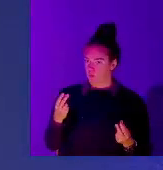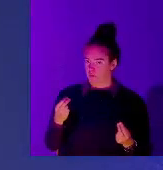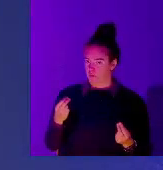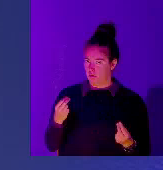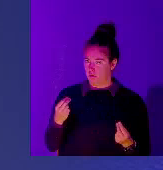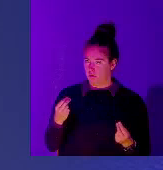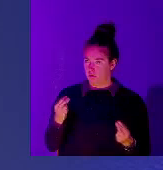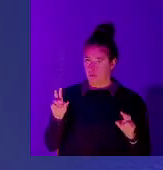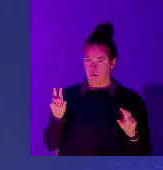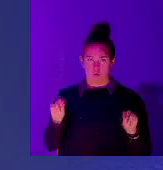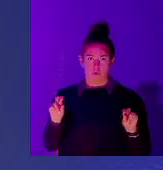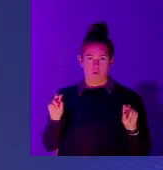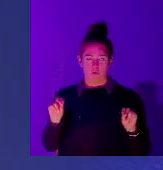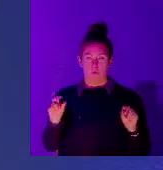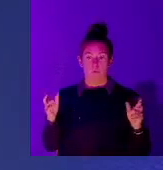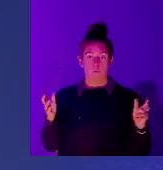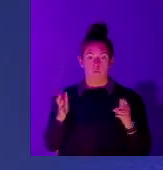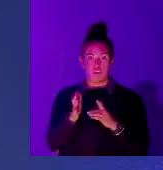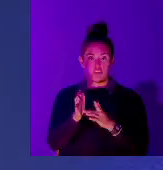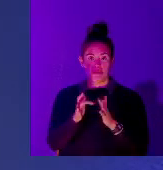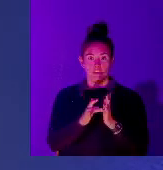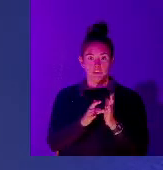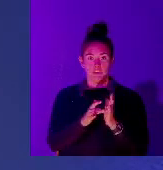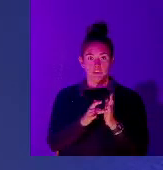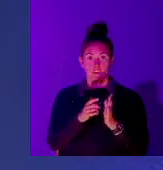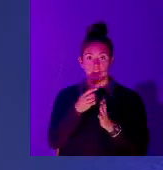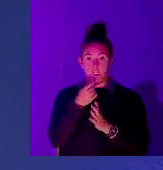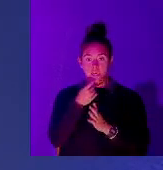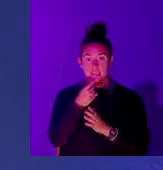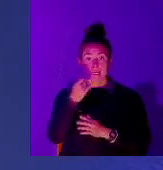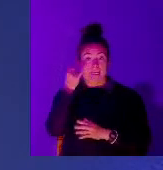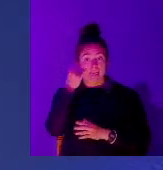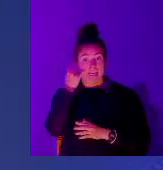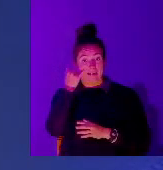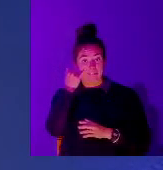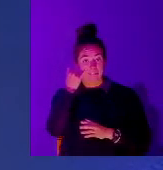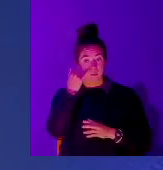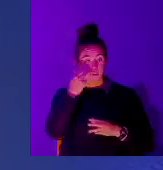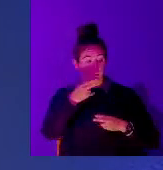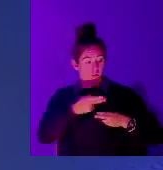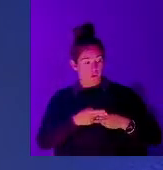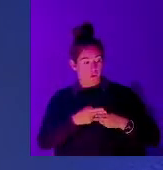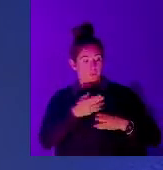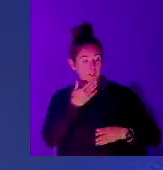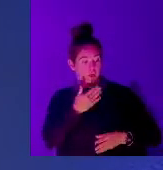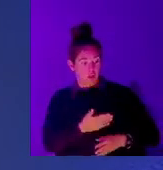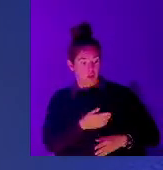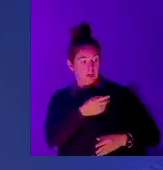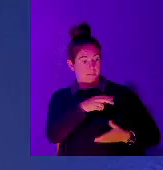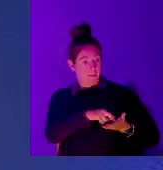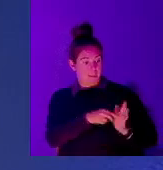saying, if you call me good, are you recognizing that I am God